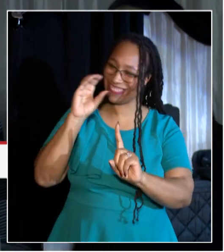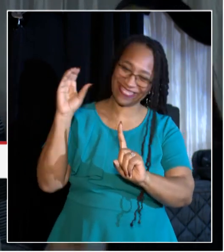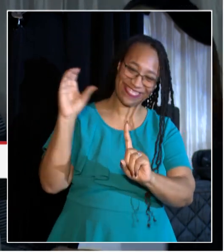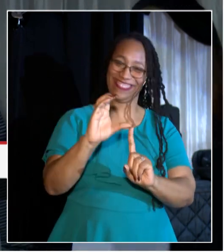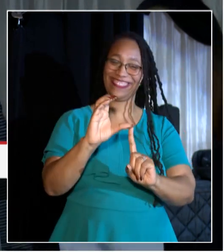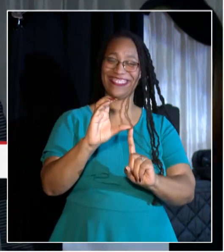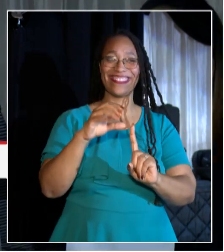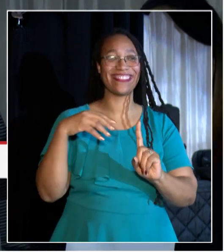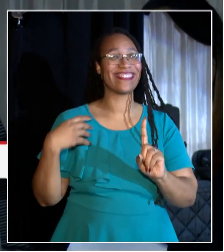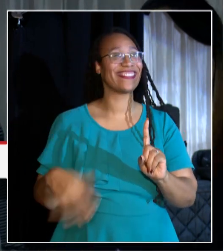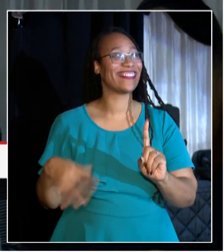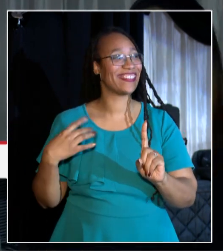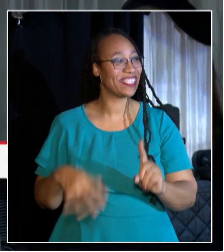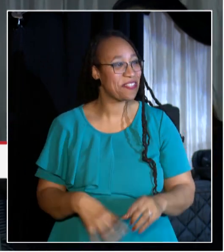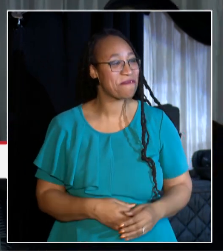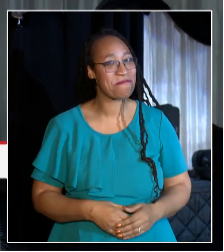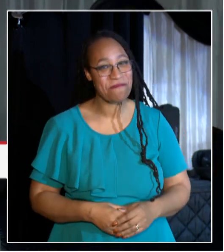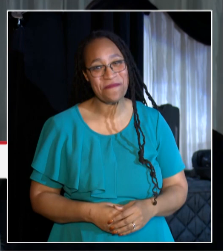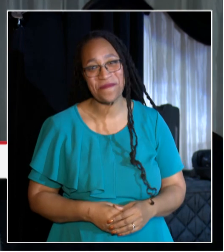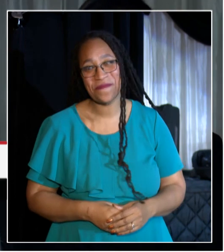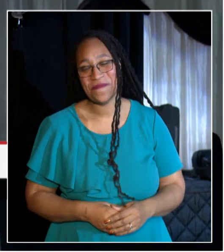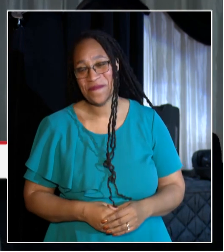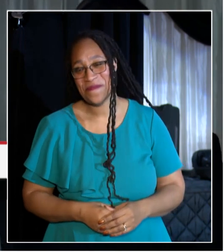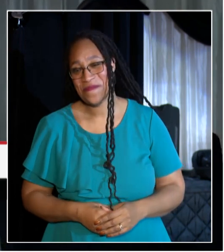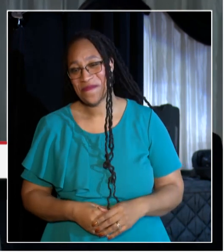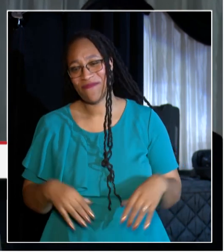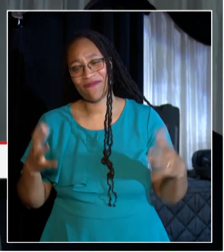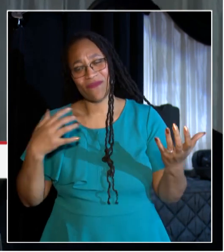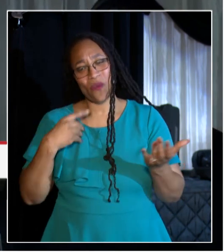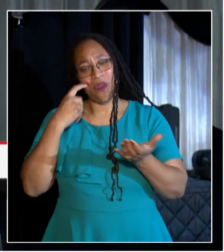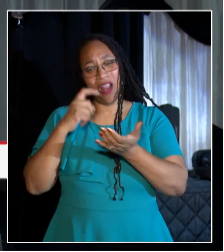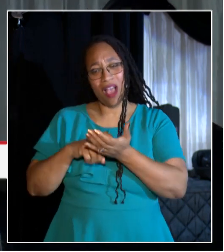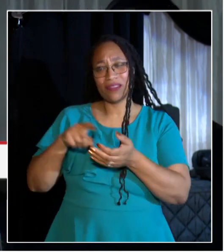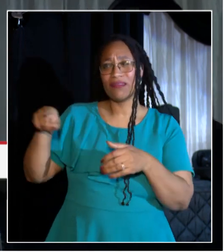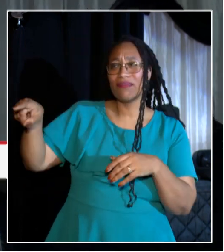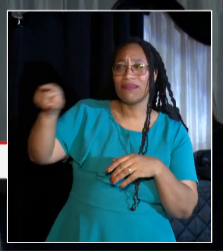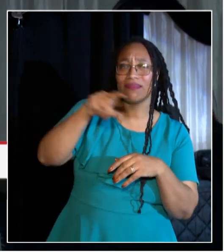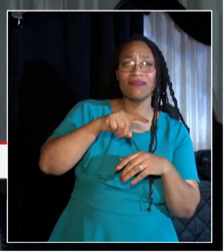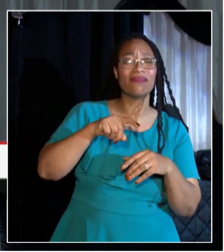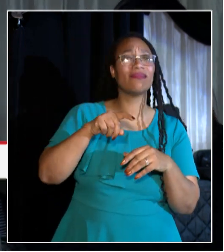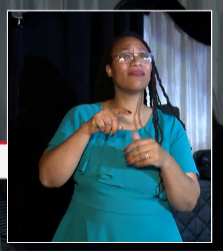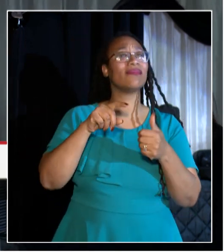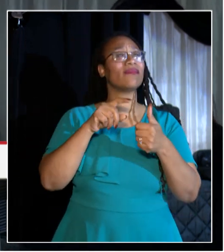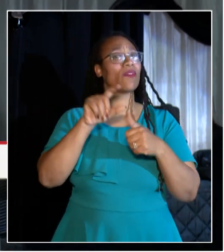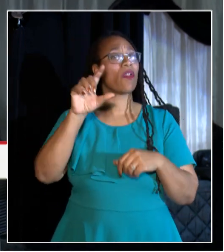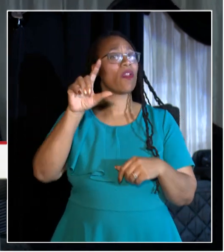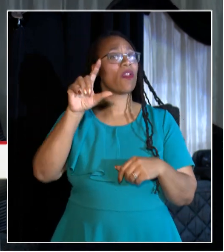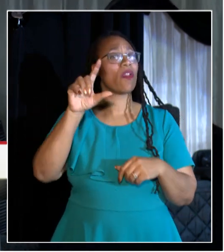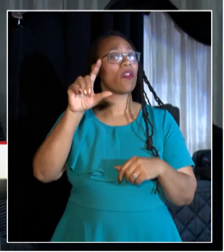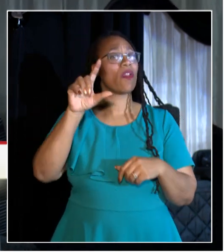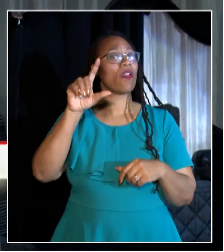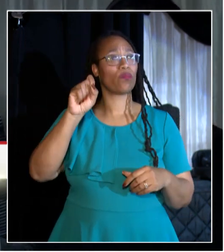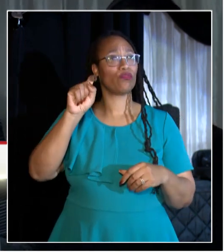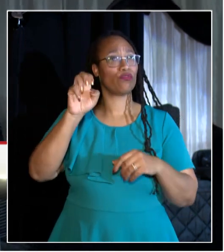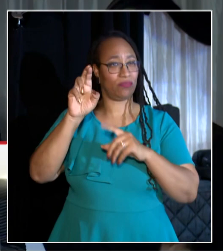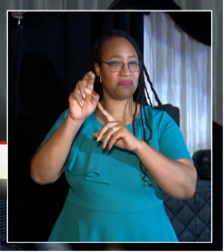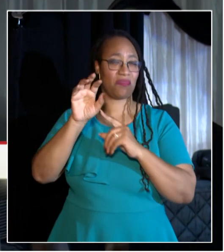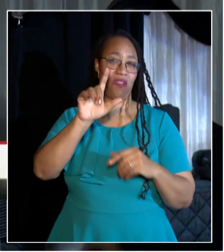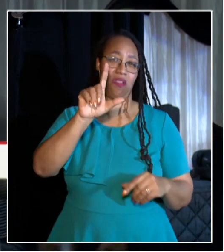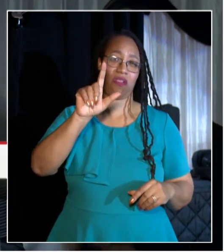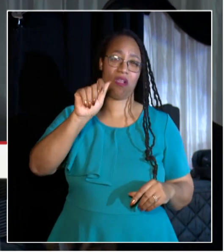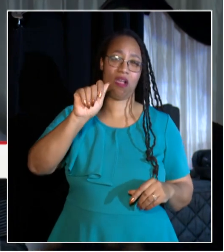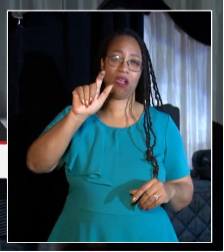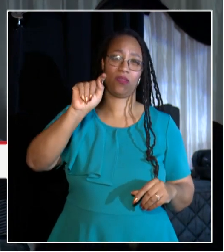I want to acknowledge LaToya Foster and the great team at the Office of Cable Television, Music, Film, and